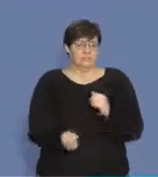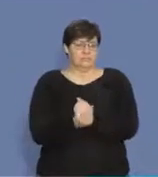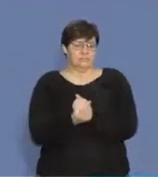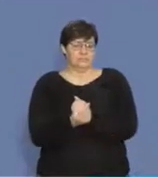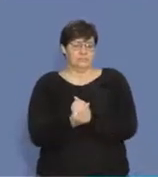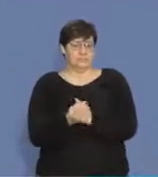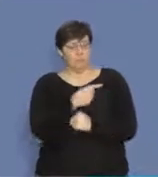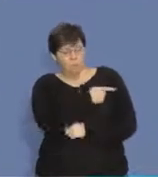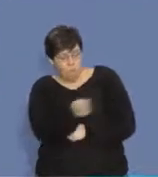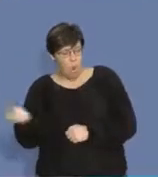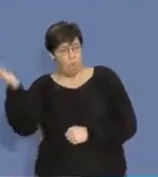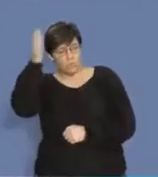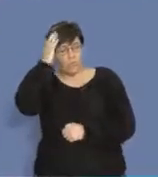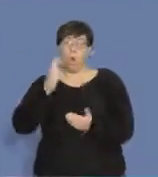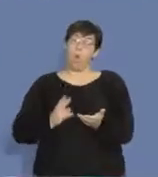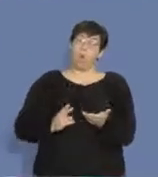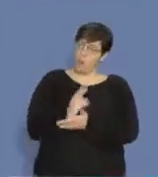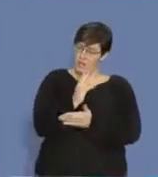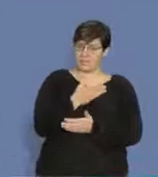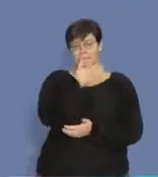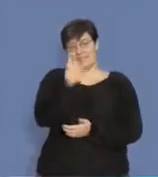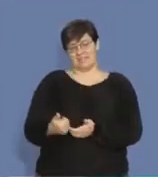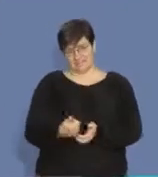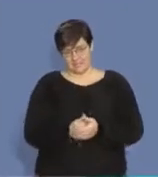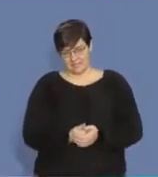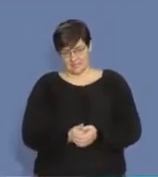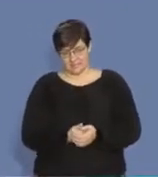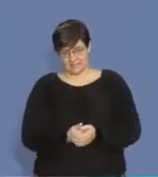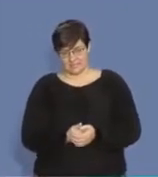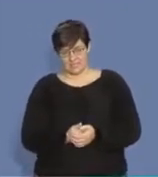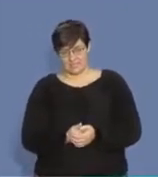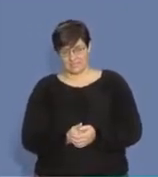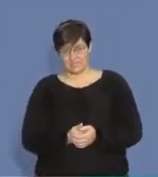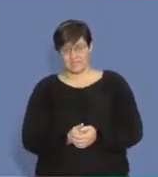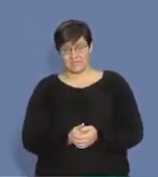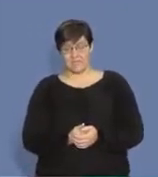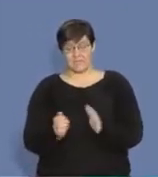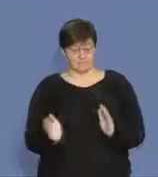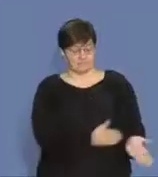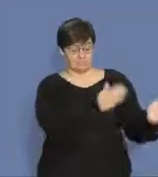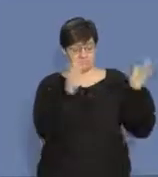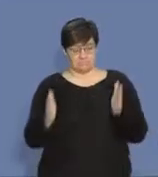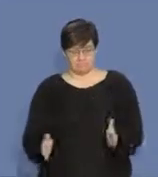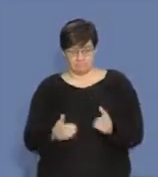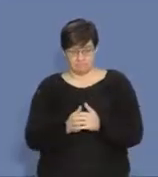Honesty, we all know, is the best policy. Okay, next question.